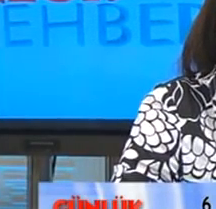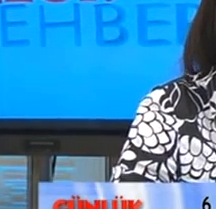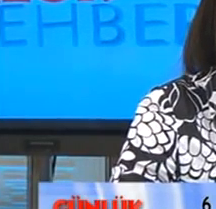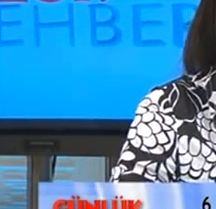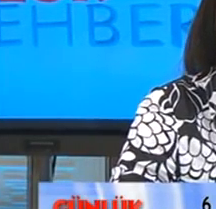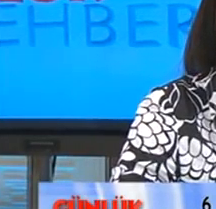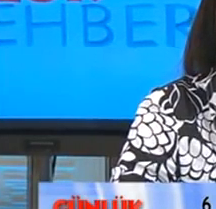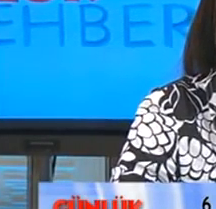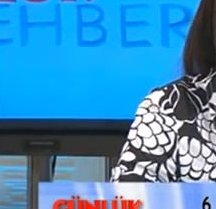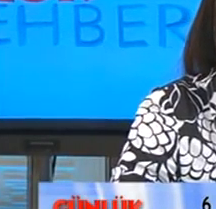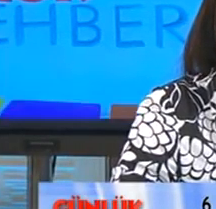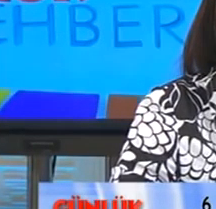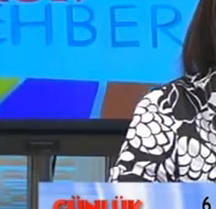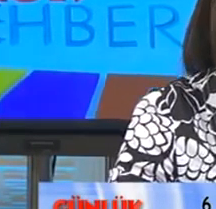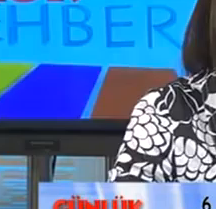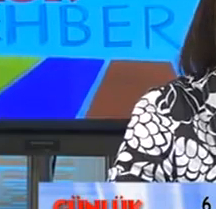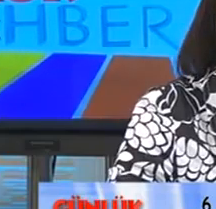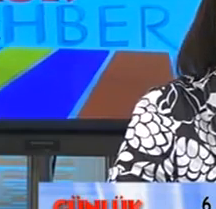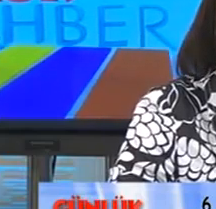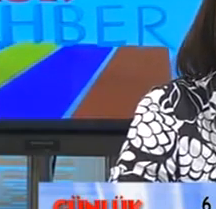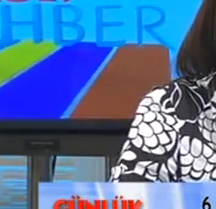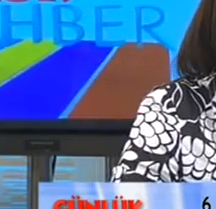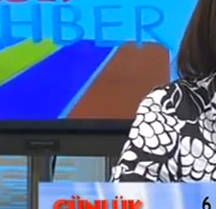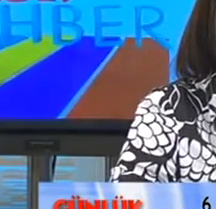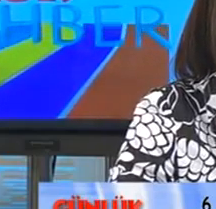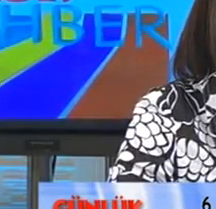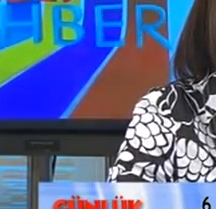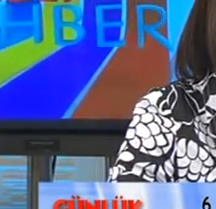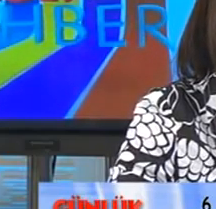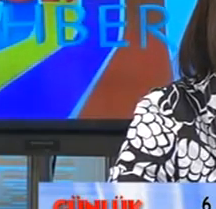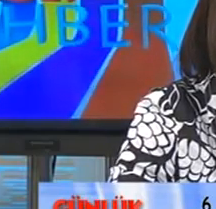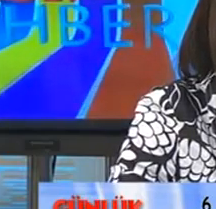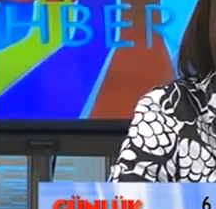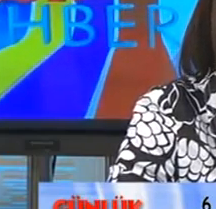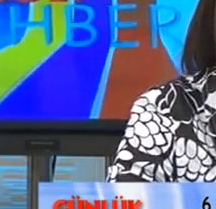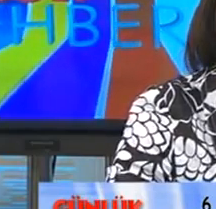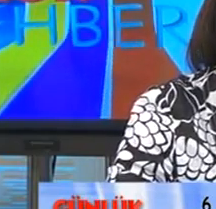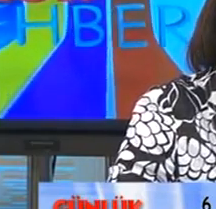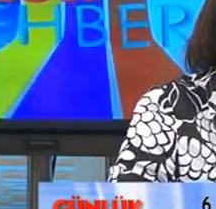advisors. Asla Altan, who used to be a team member, also she is a